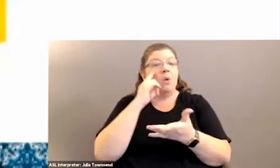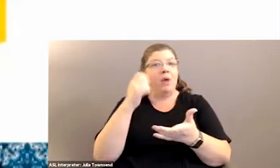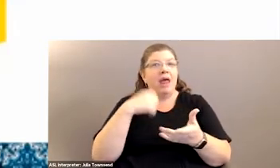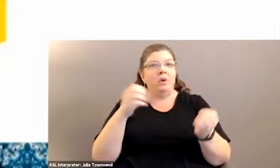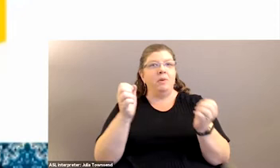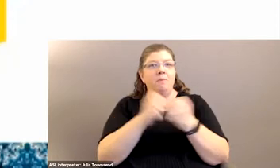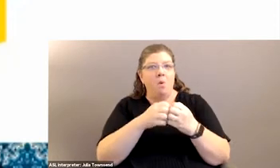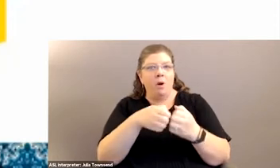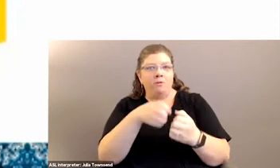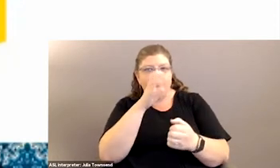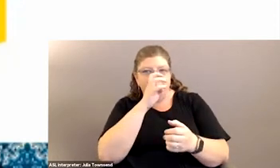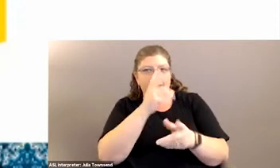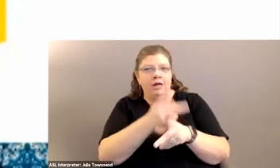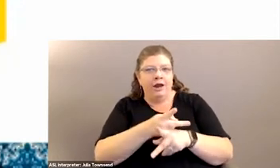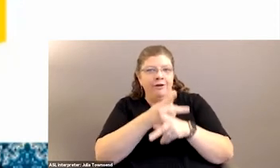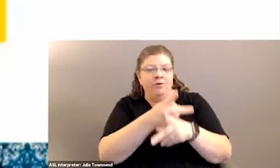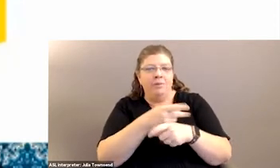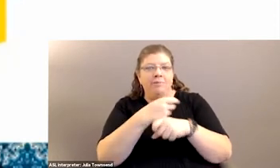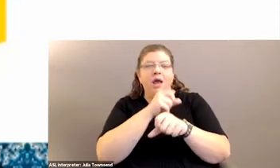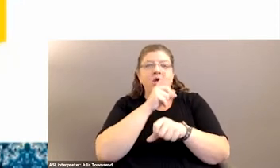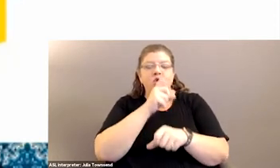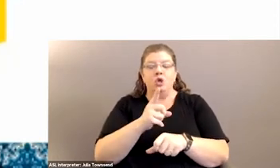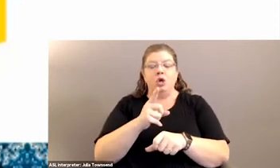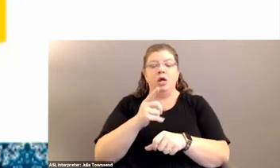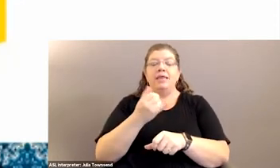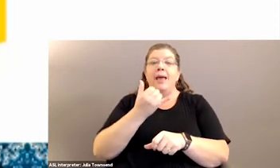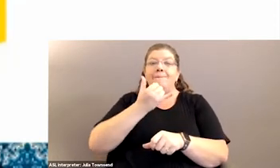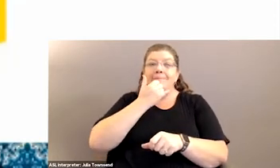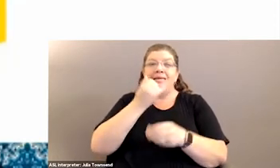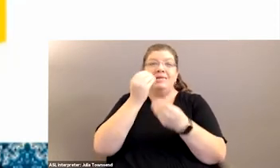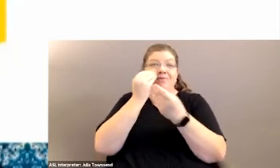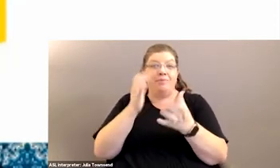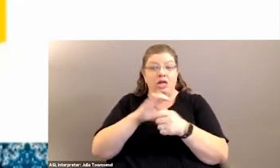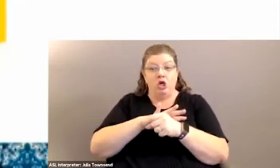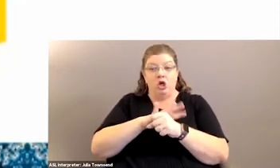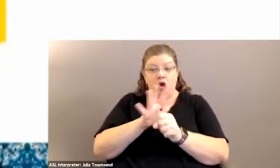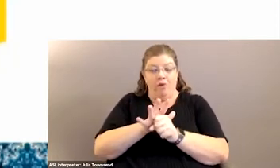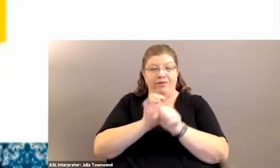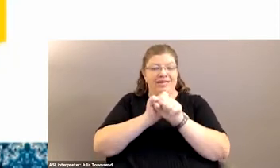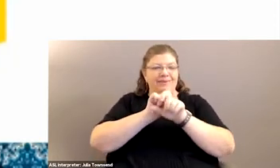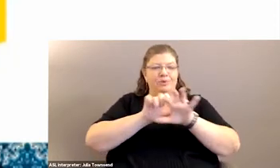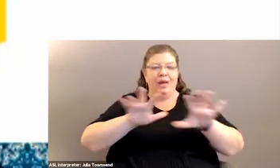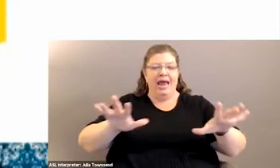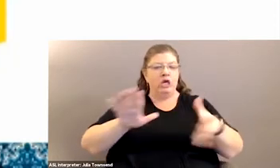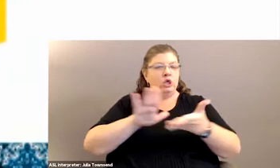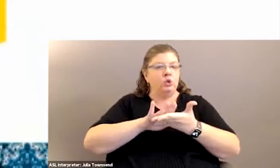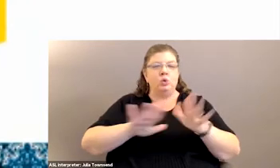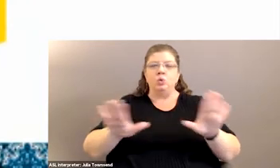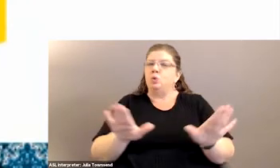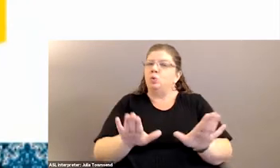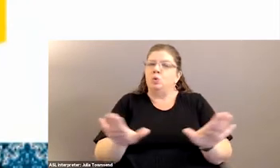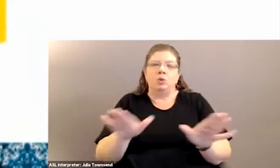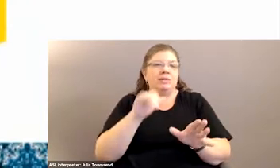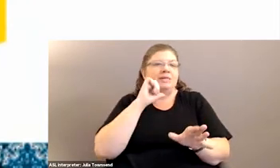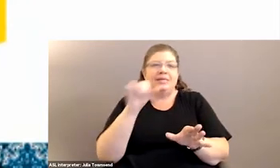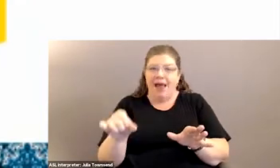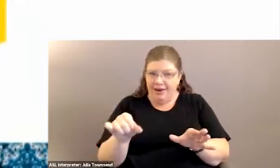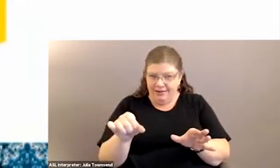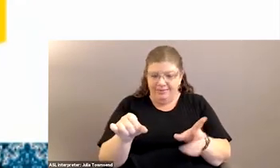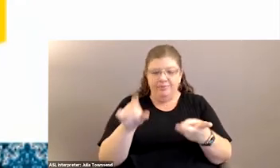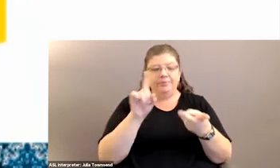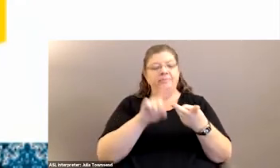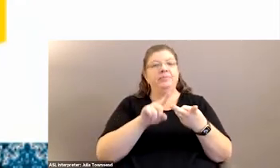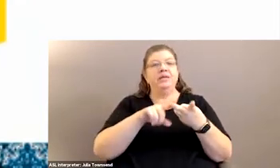vigilant in making sure that misinformation about covid is not spread in our schools and does not